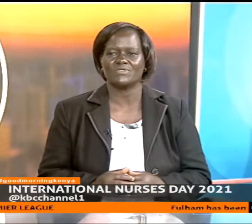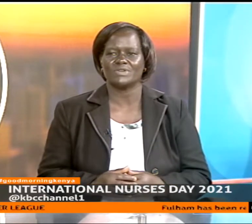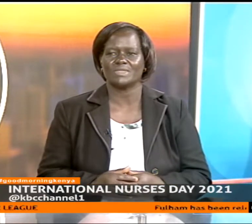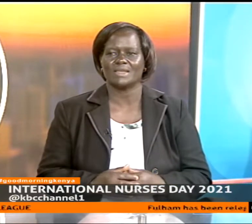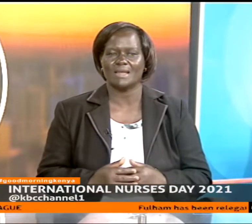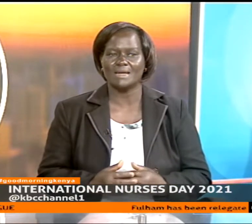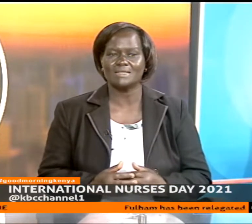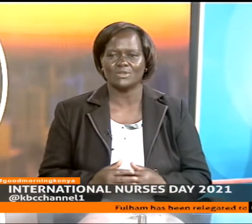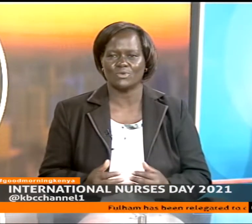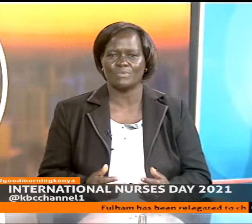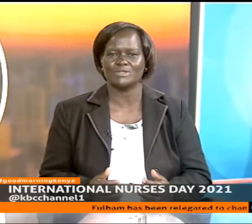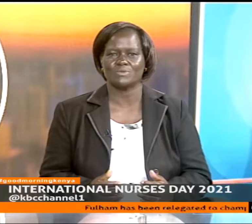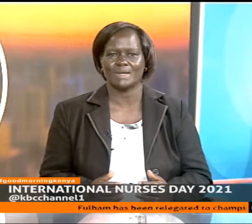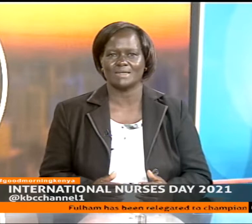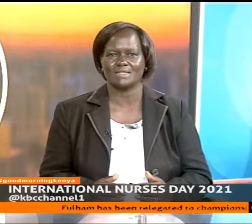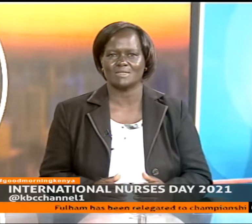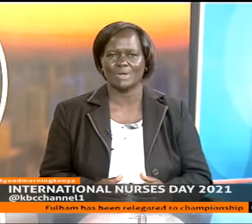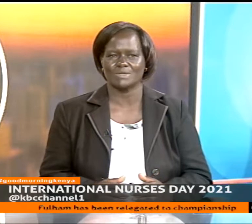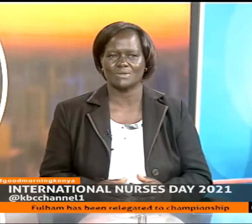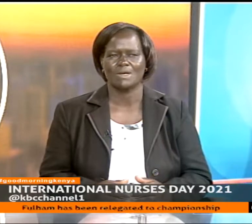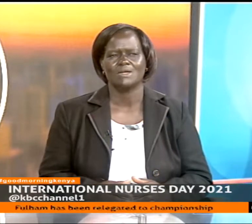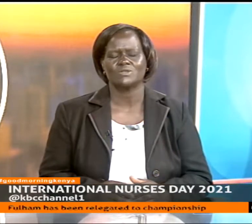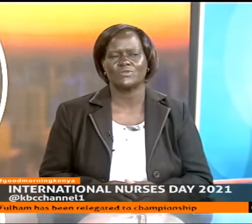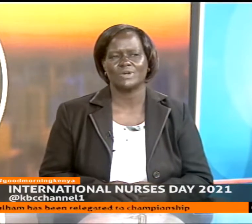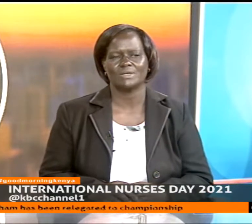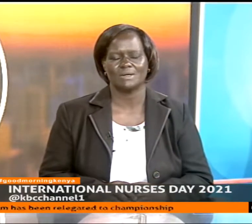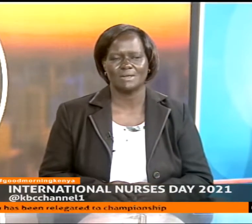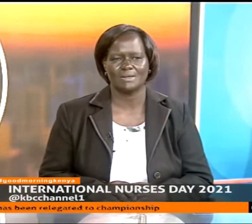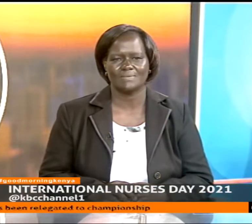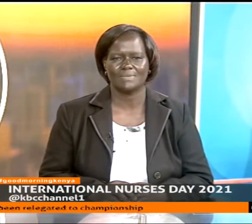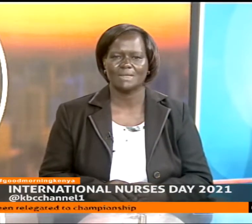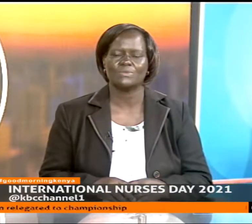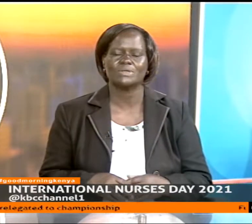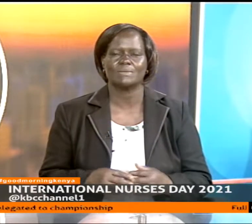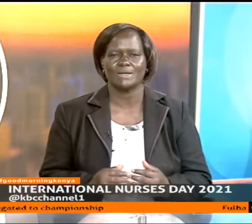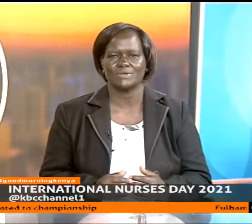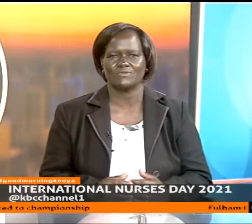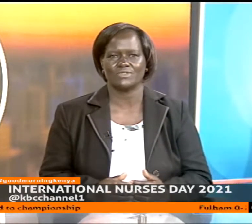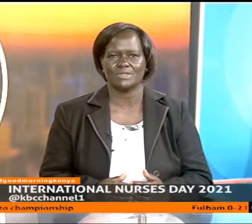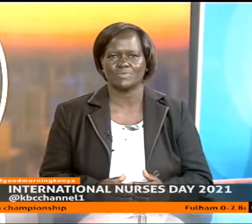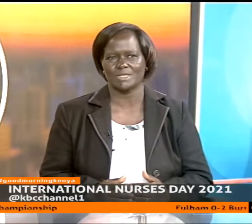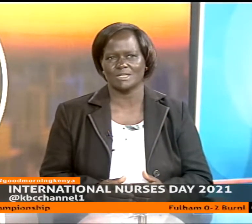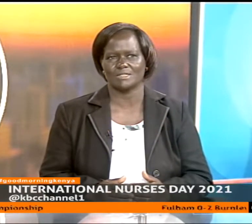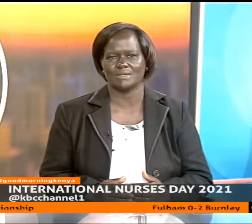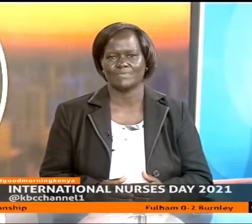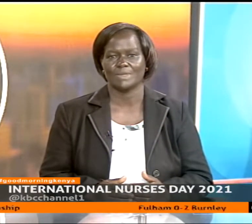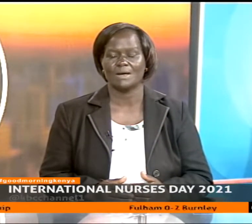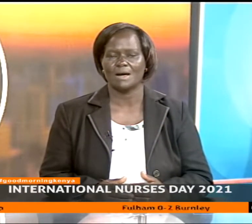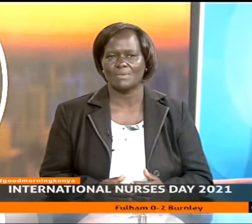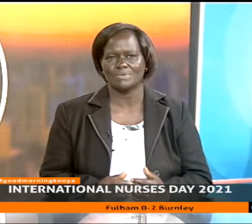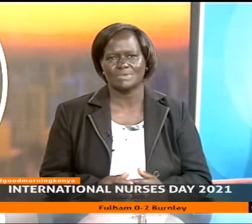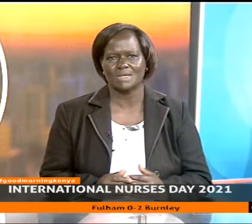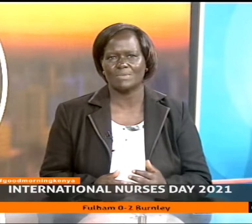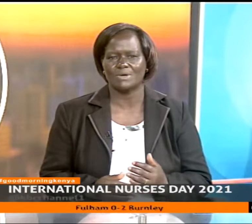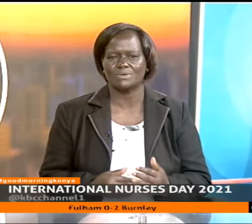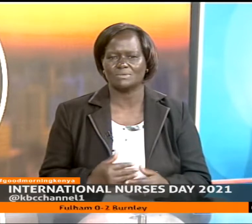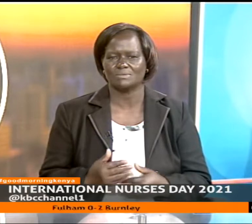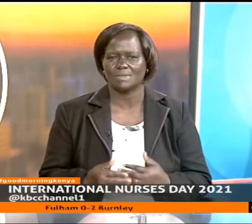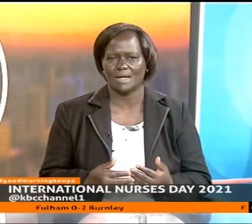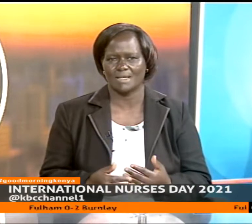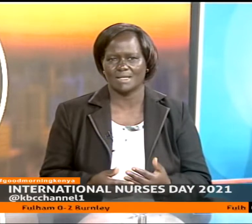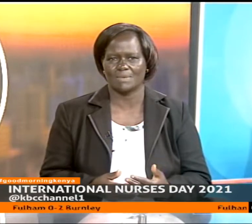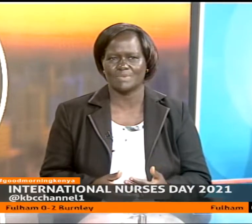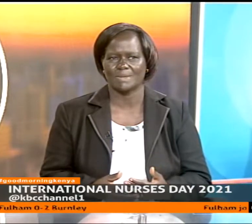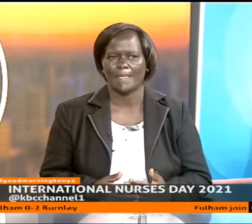probably you don't have even the right equipment to manage this person. So you find, what am I doing for this patient? I'm